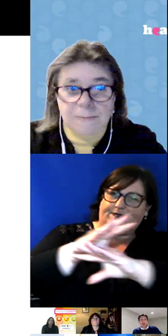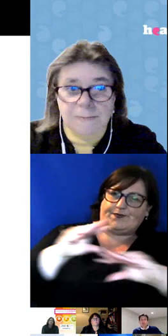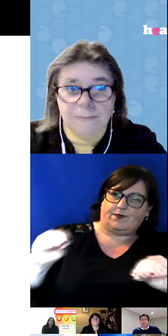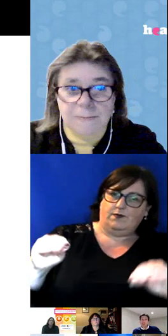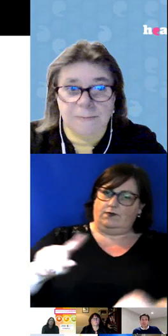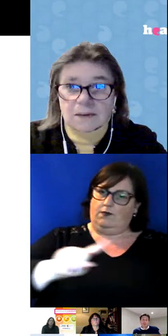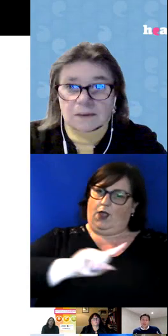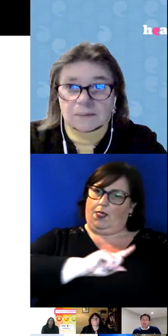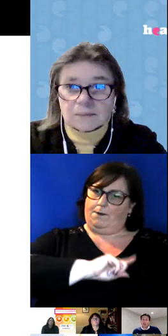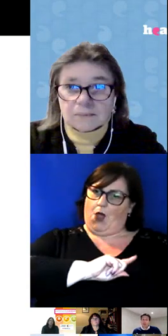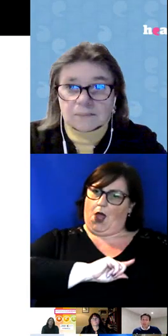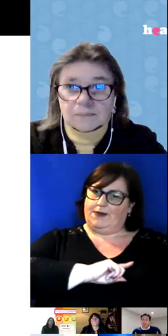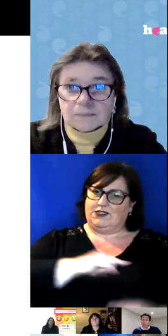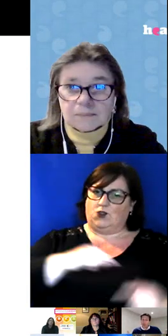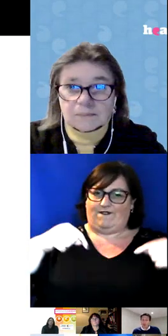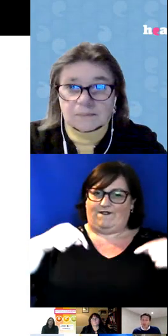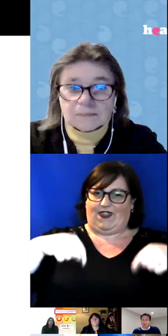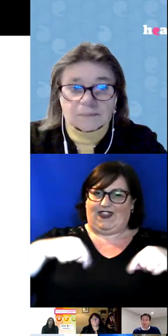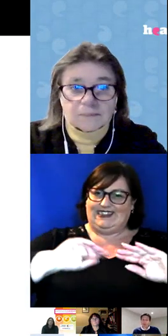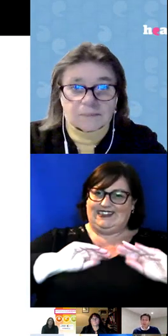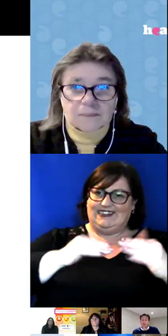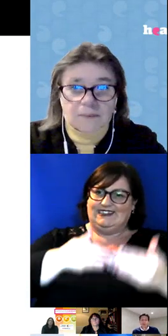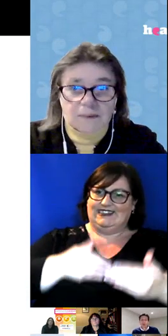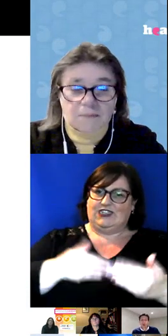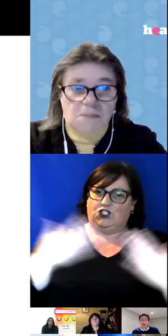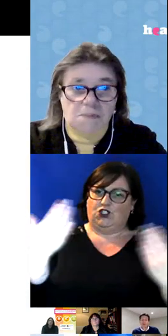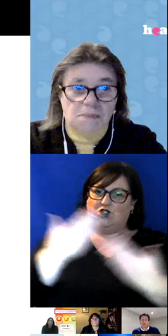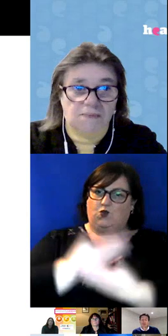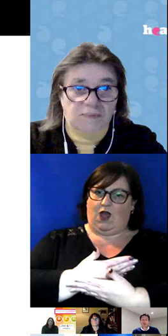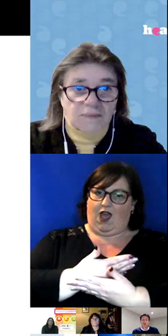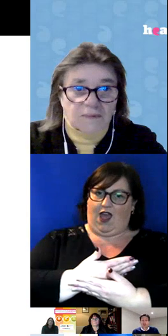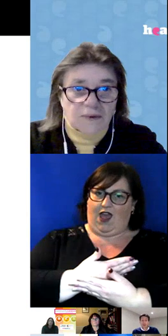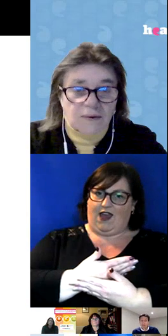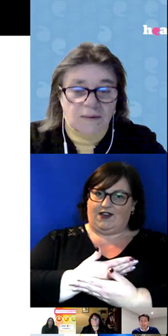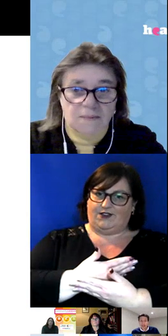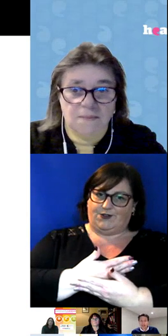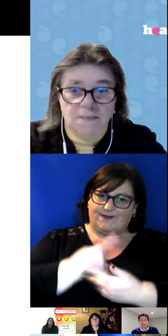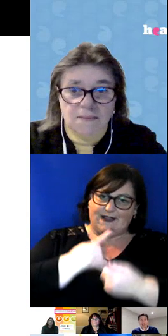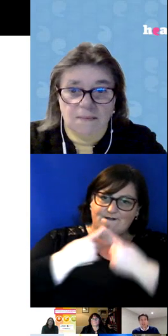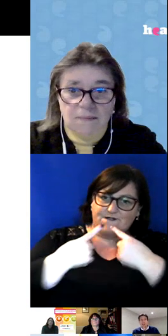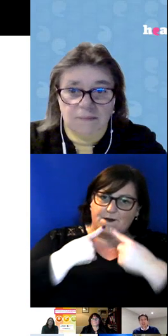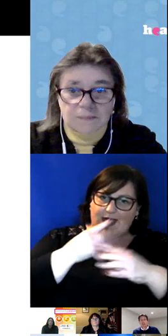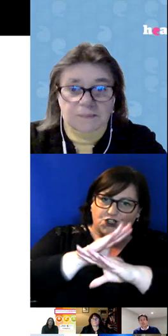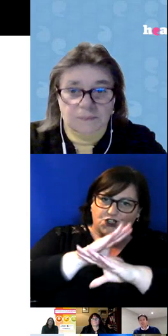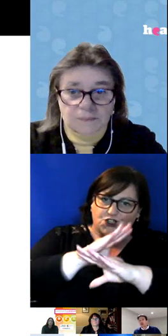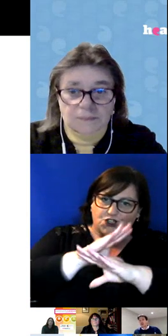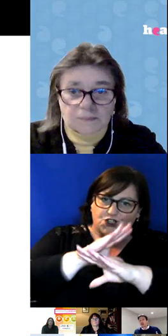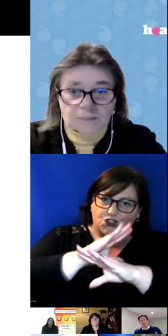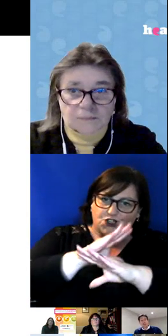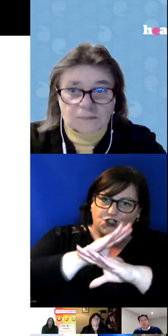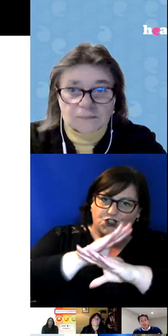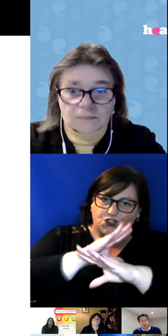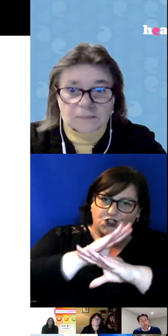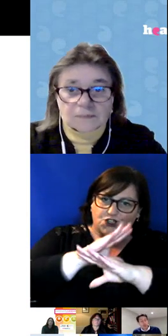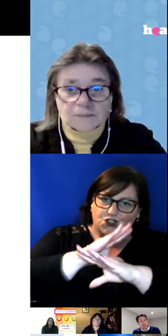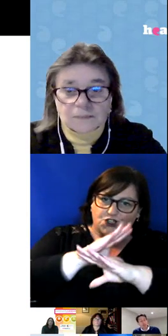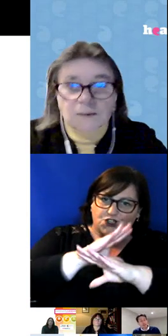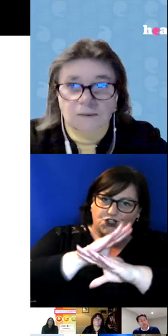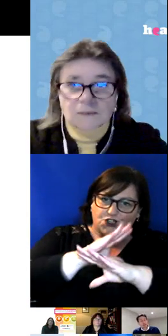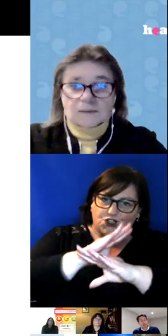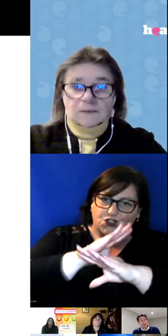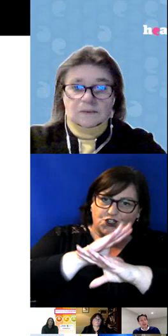is really to provide all of those on the call an opportunity to provide feedback on the